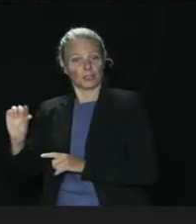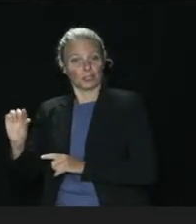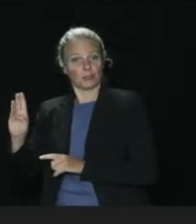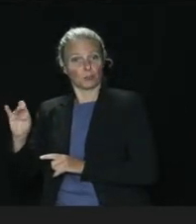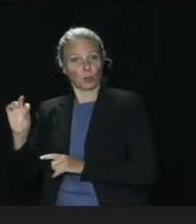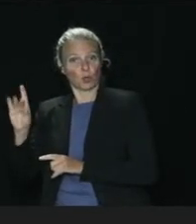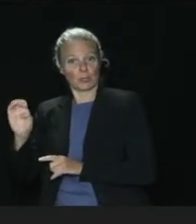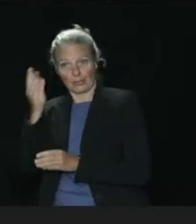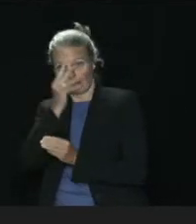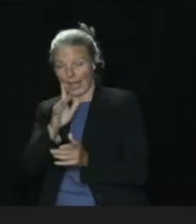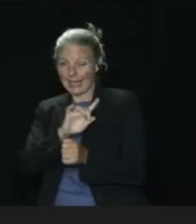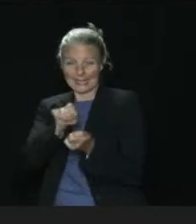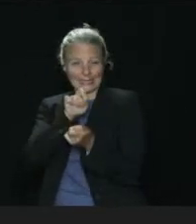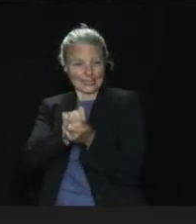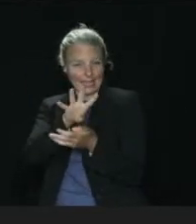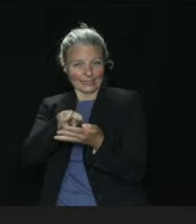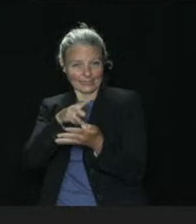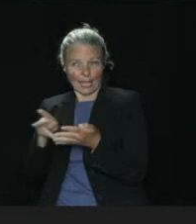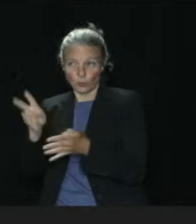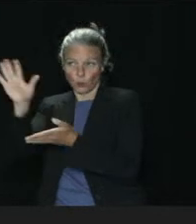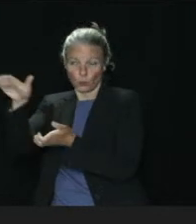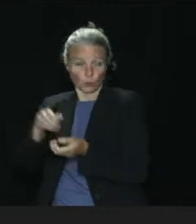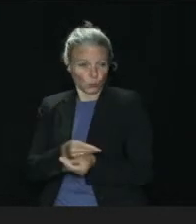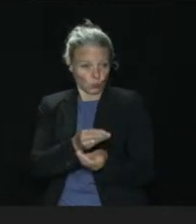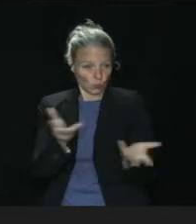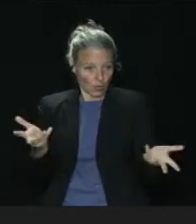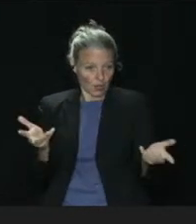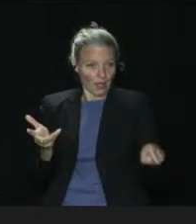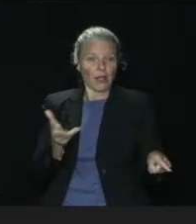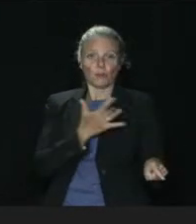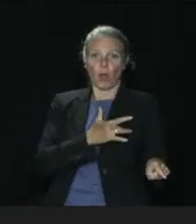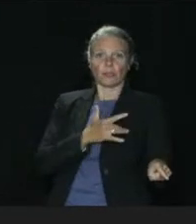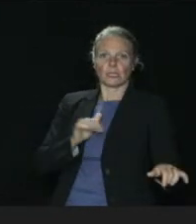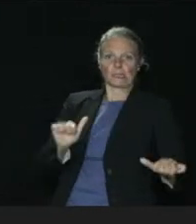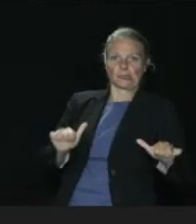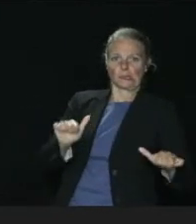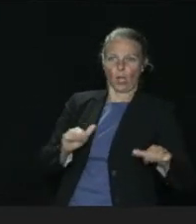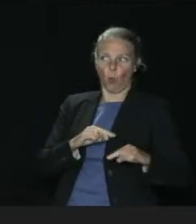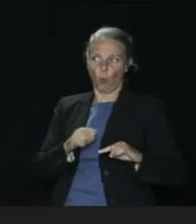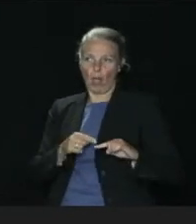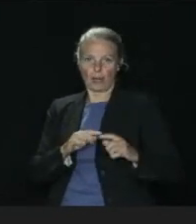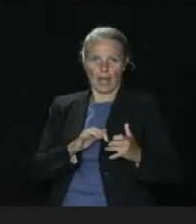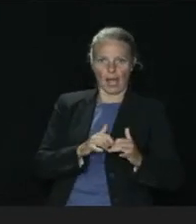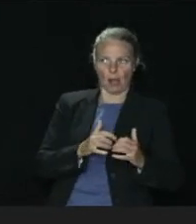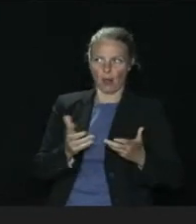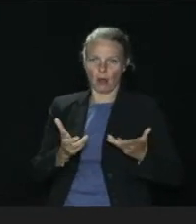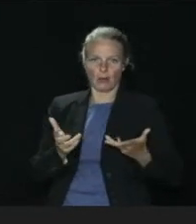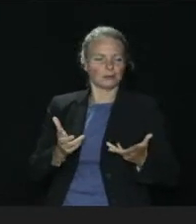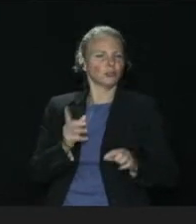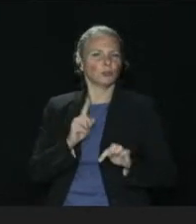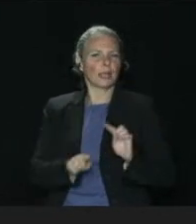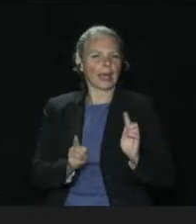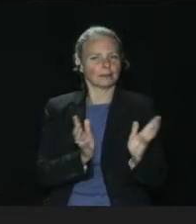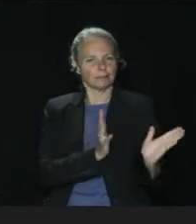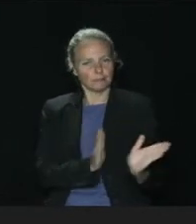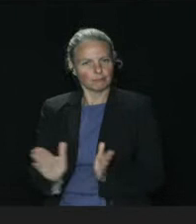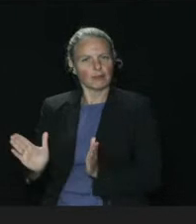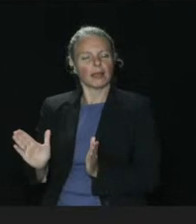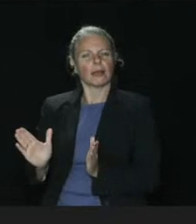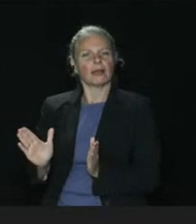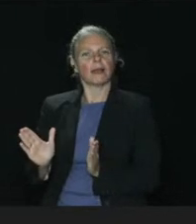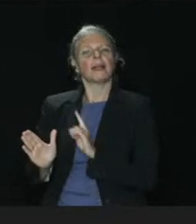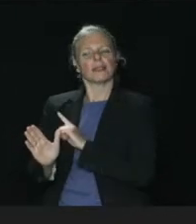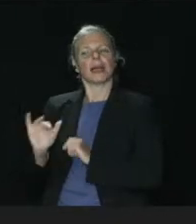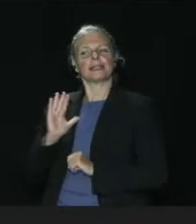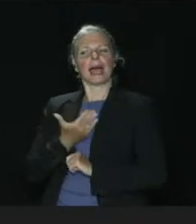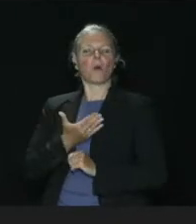time that people are still, concerned. So I think this is the pattern that we've seen. You